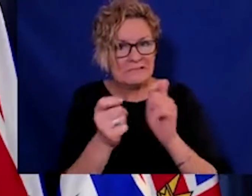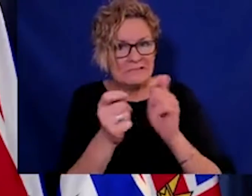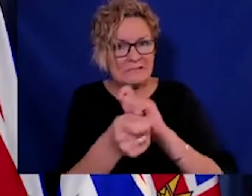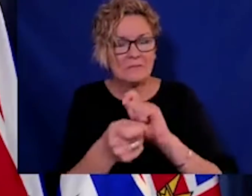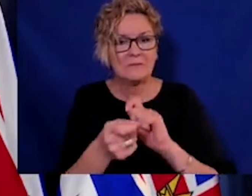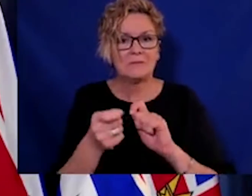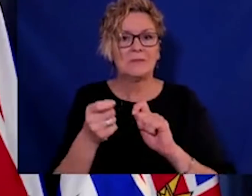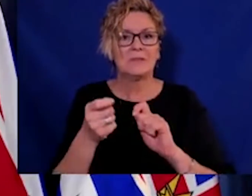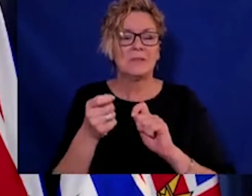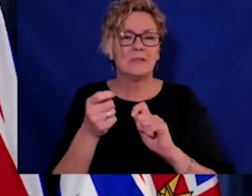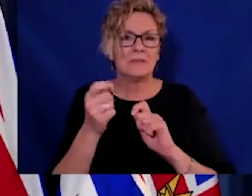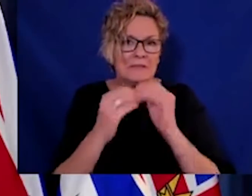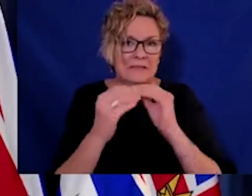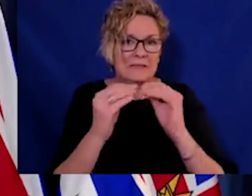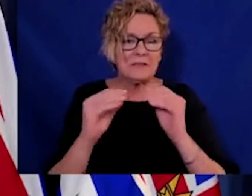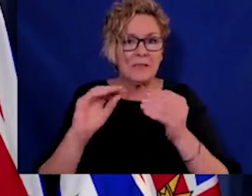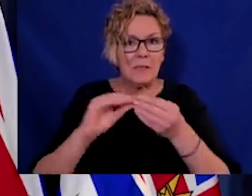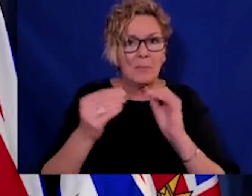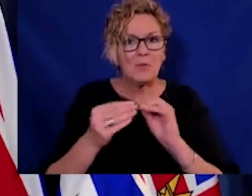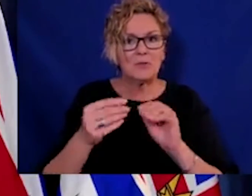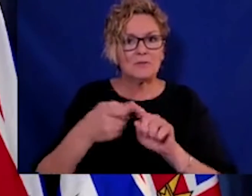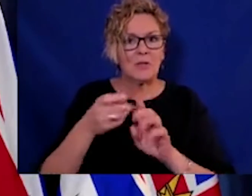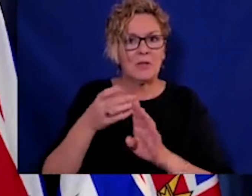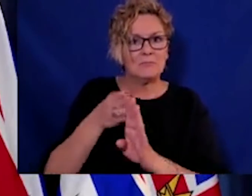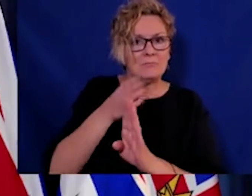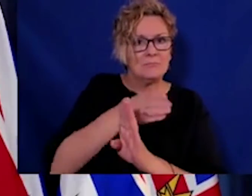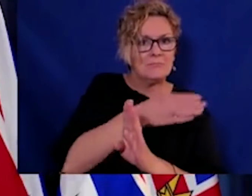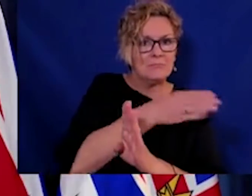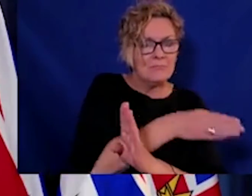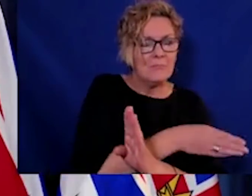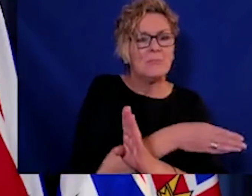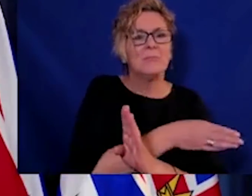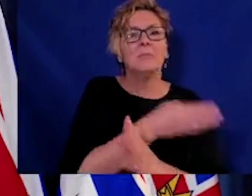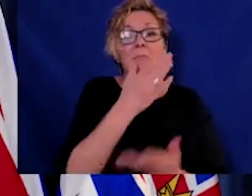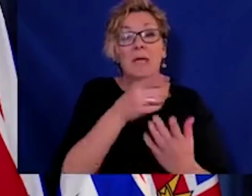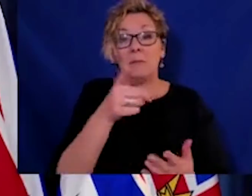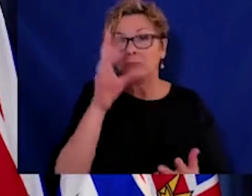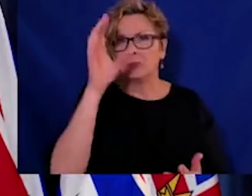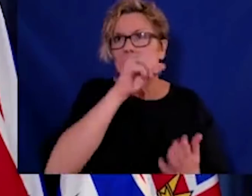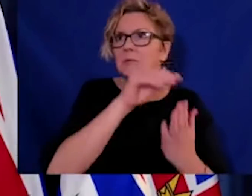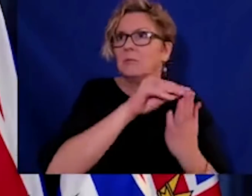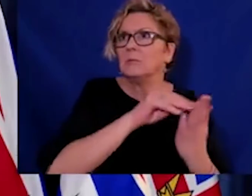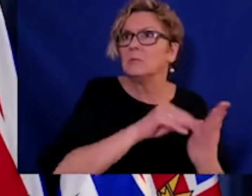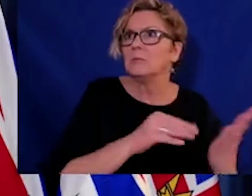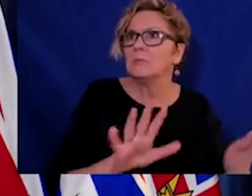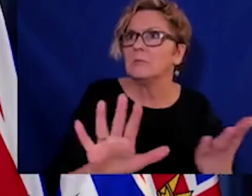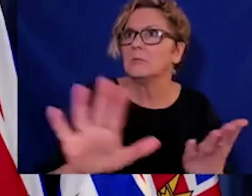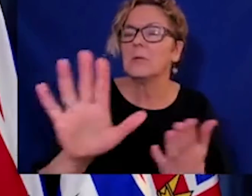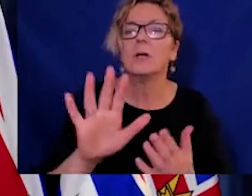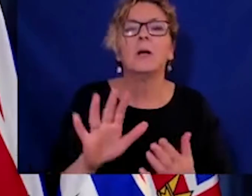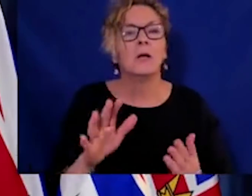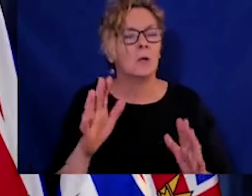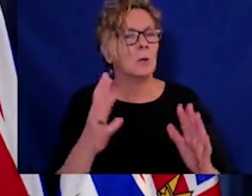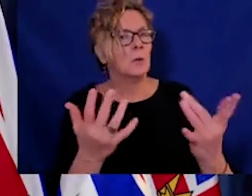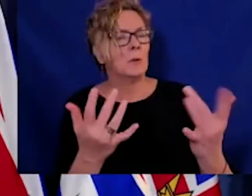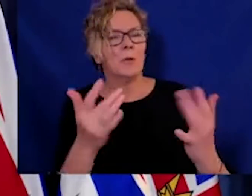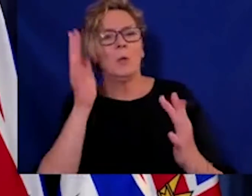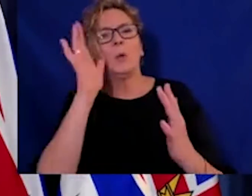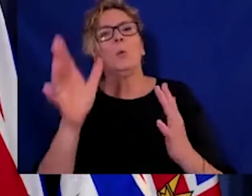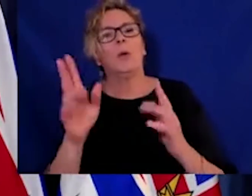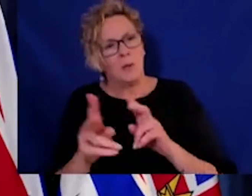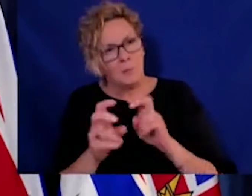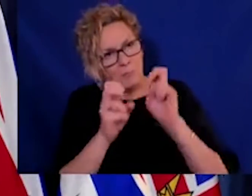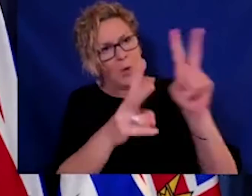written report today. After, for those of you who didn't have a chance to write them all down, we'll ensure that they're added into that